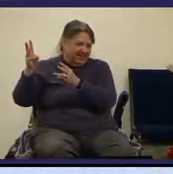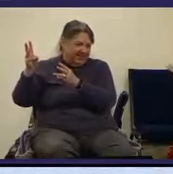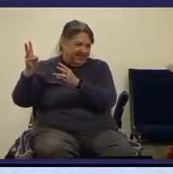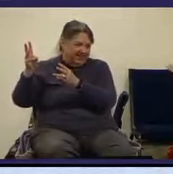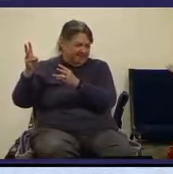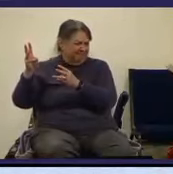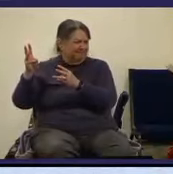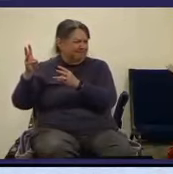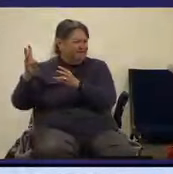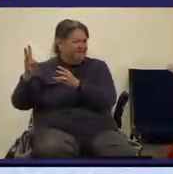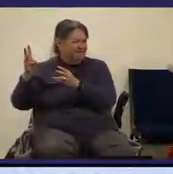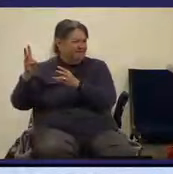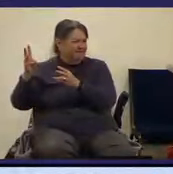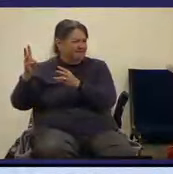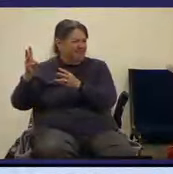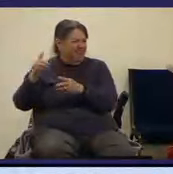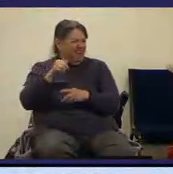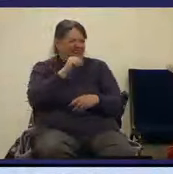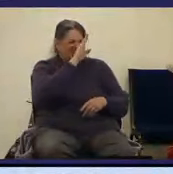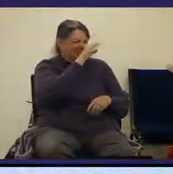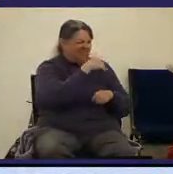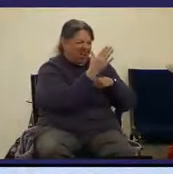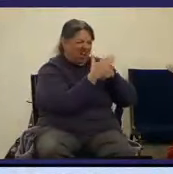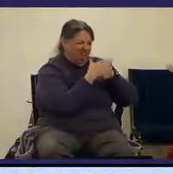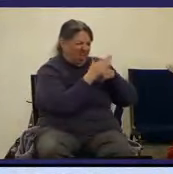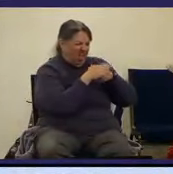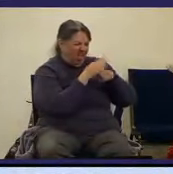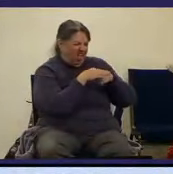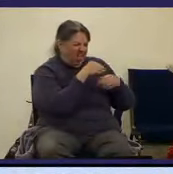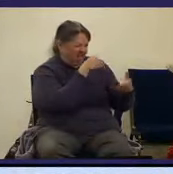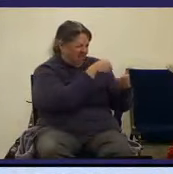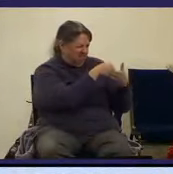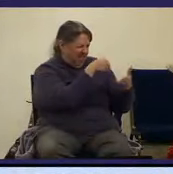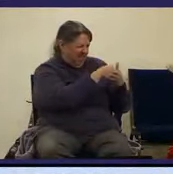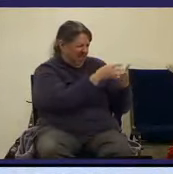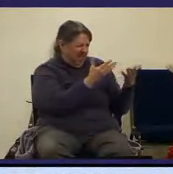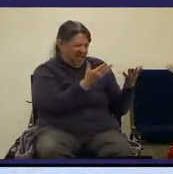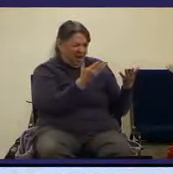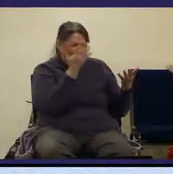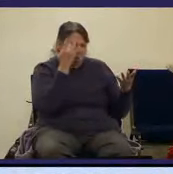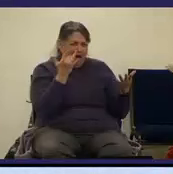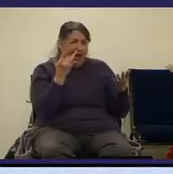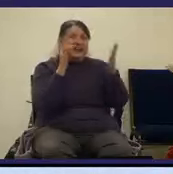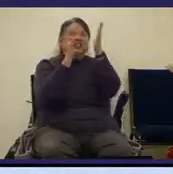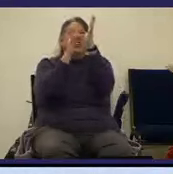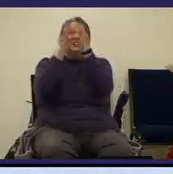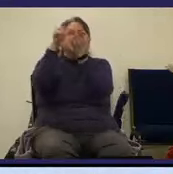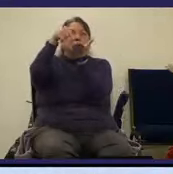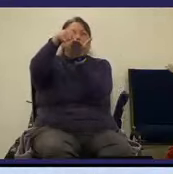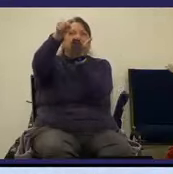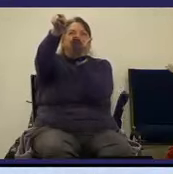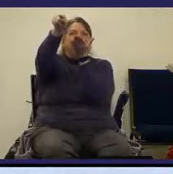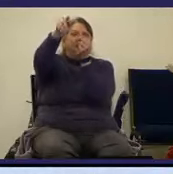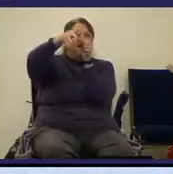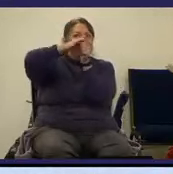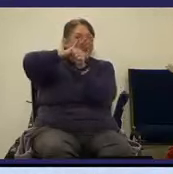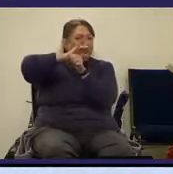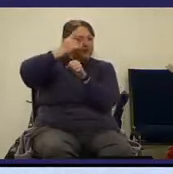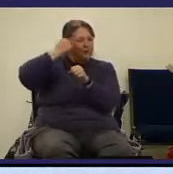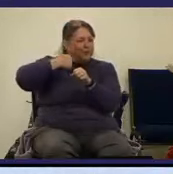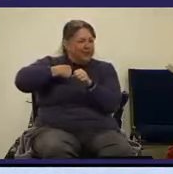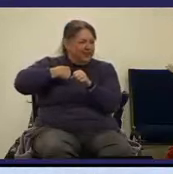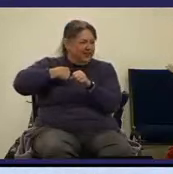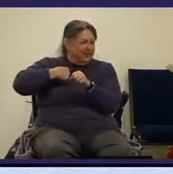collector will ever come calling. It was paid on Calvary's tree. It insures me for living